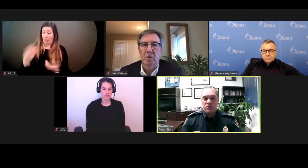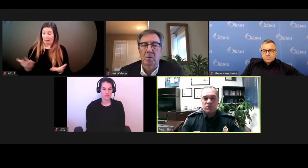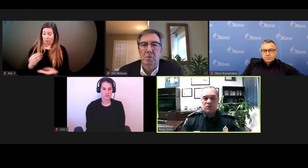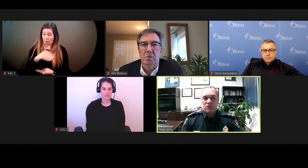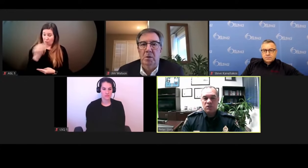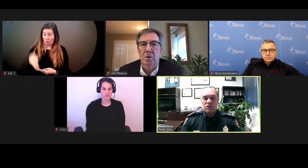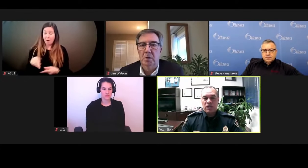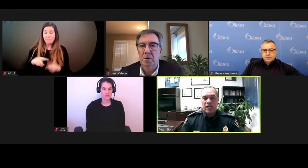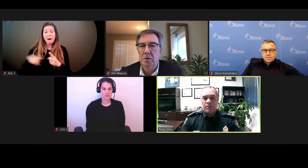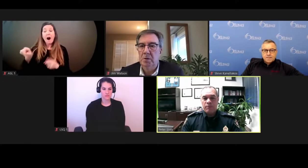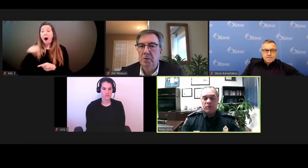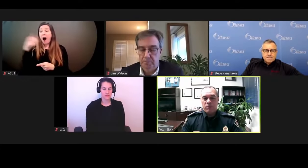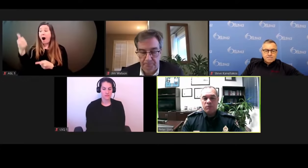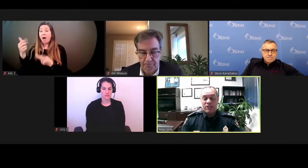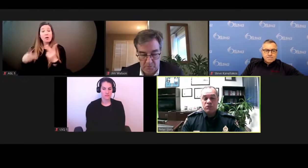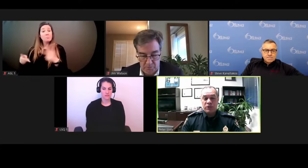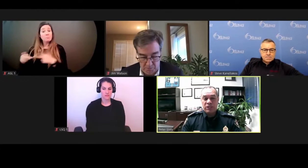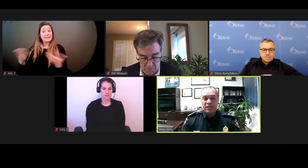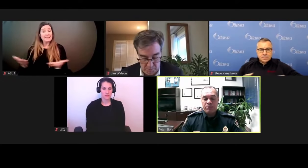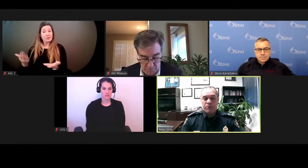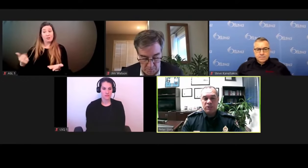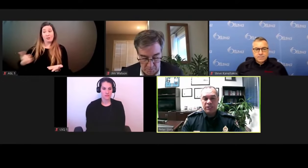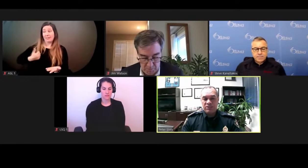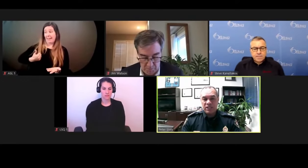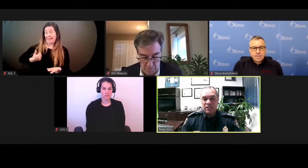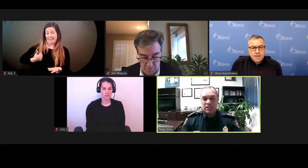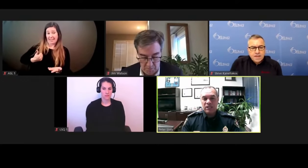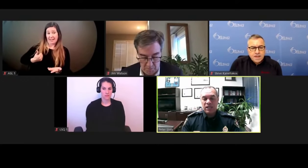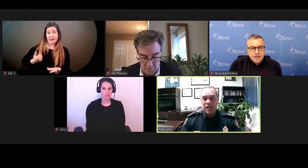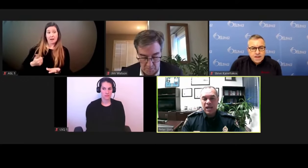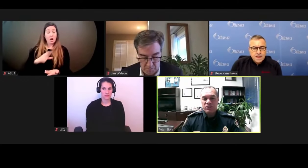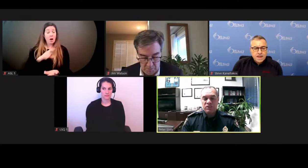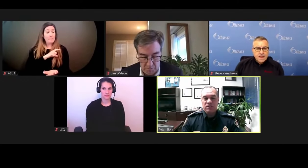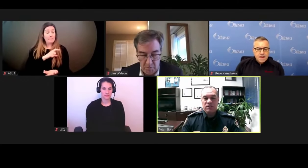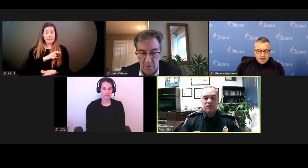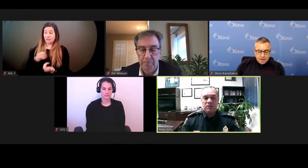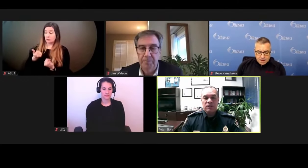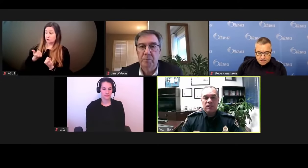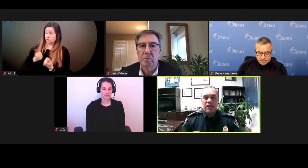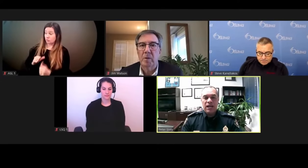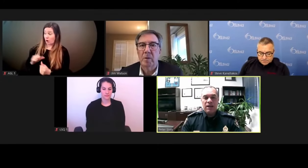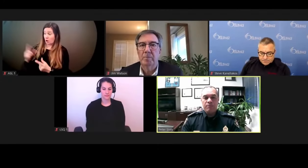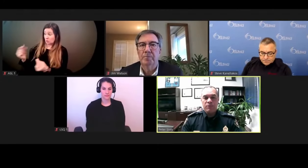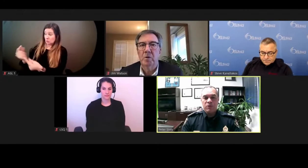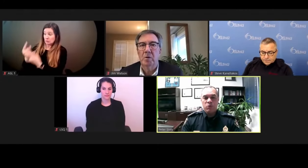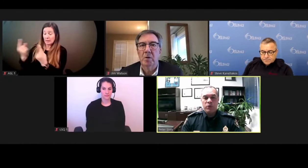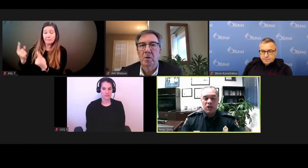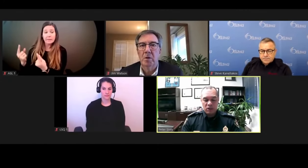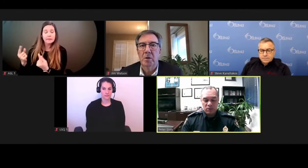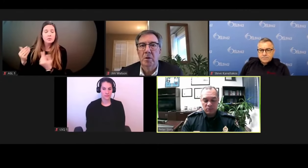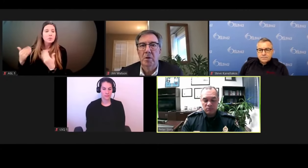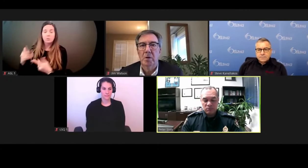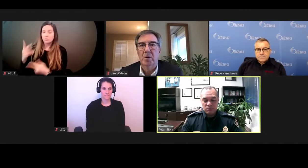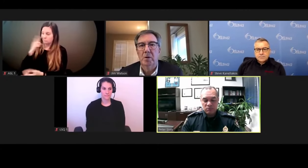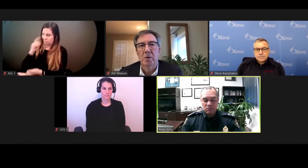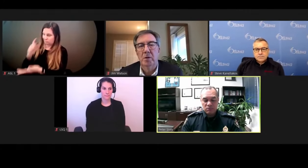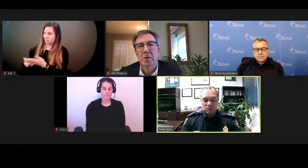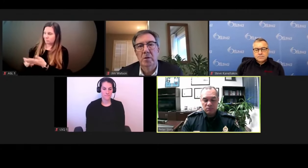efforts by strictly a policing action, we are